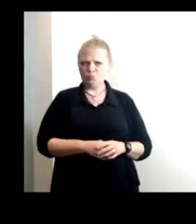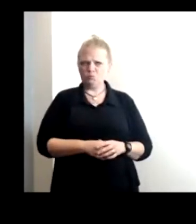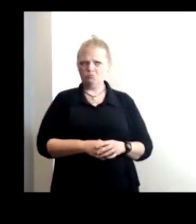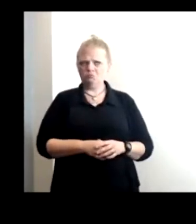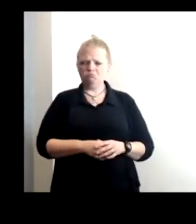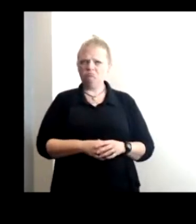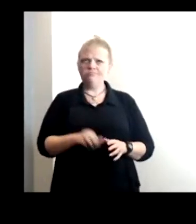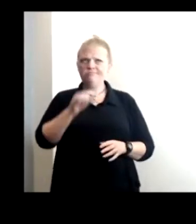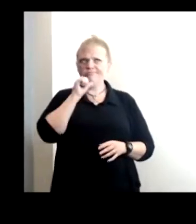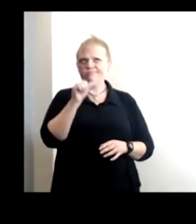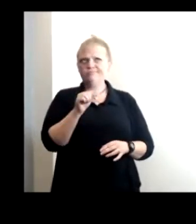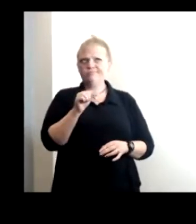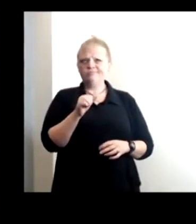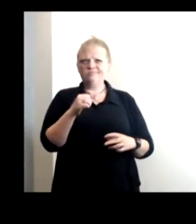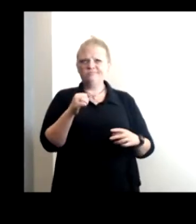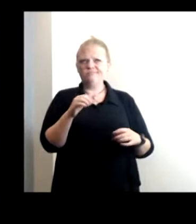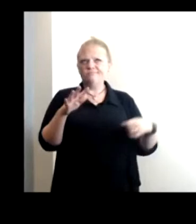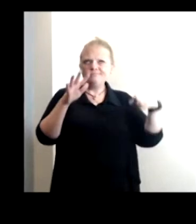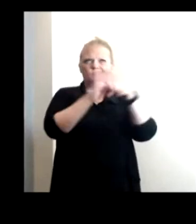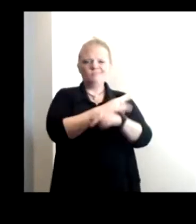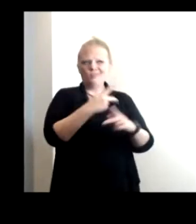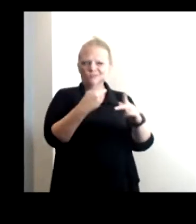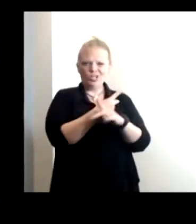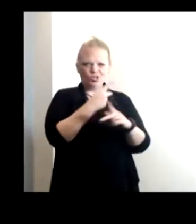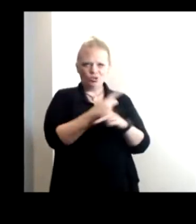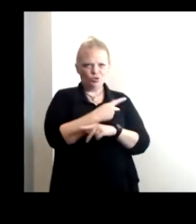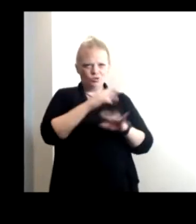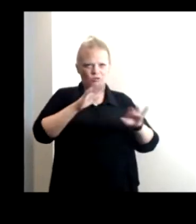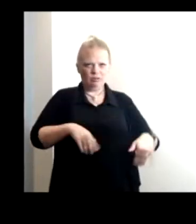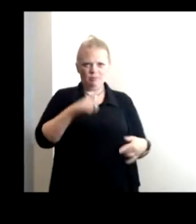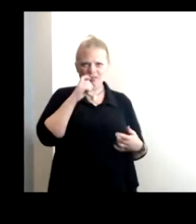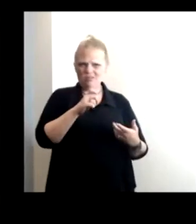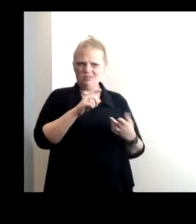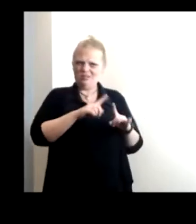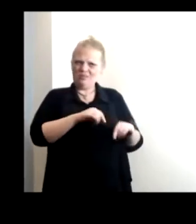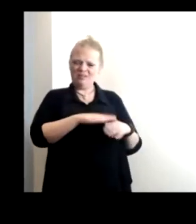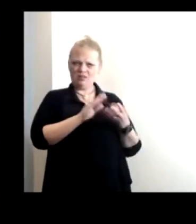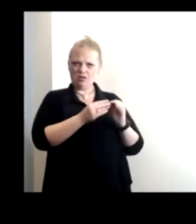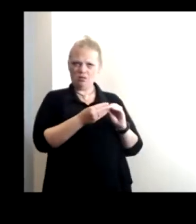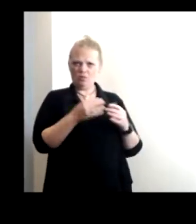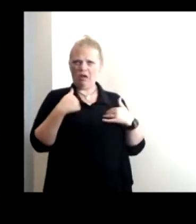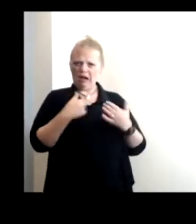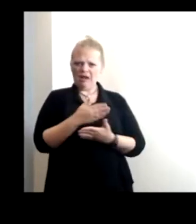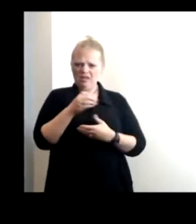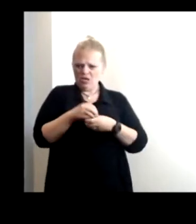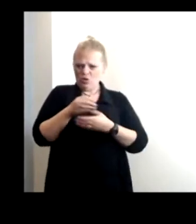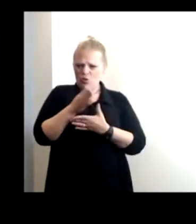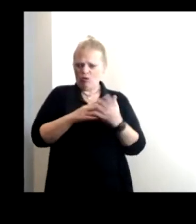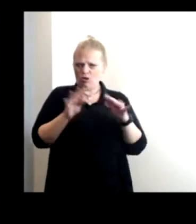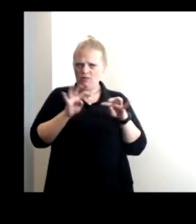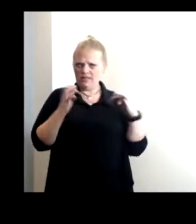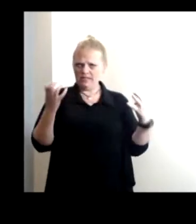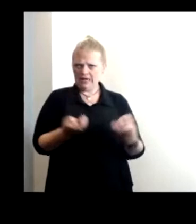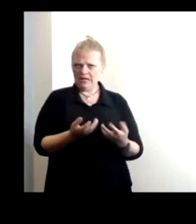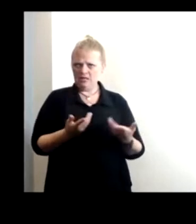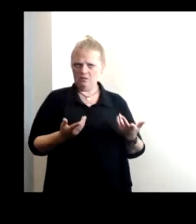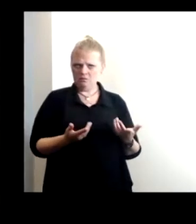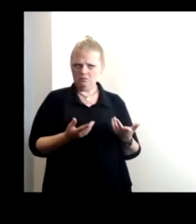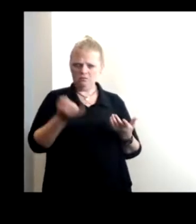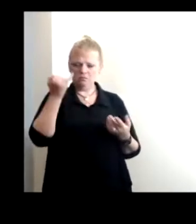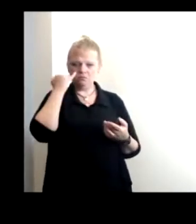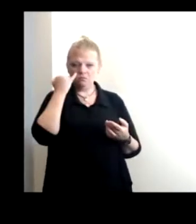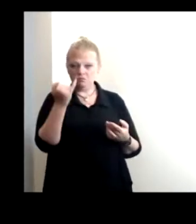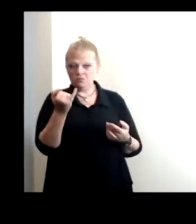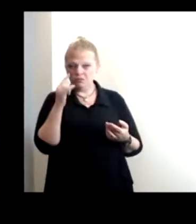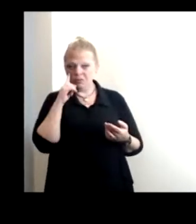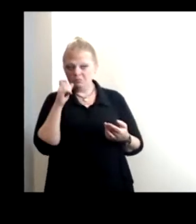Haven't totally figured that one out yet because it's going to be based on the numbers. There are indoor portions of the stadium, and if we see